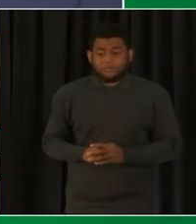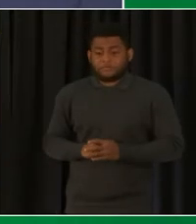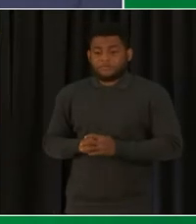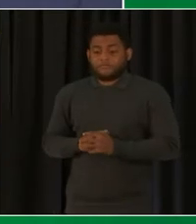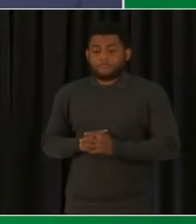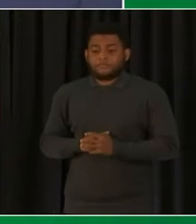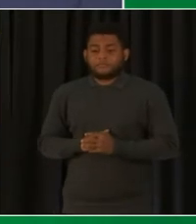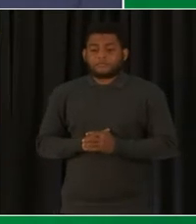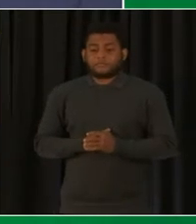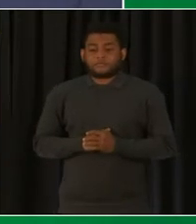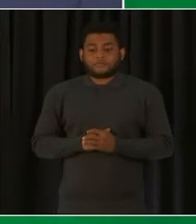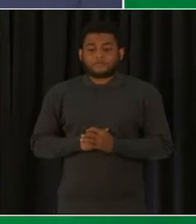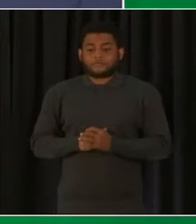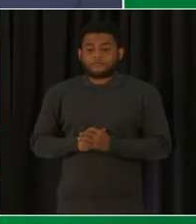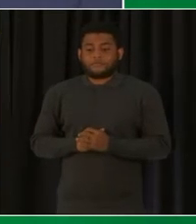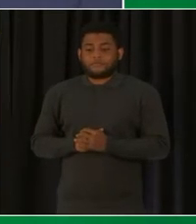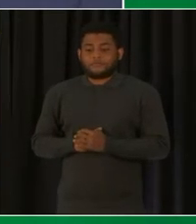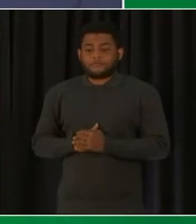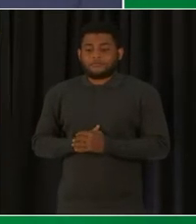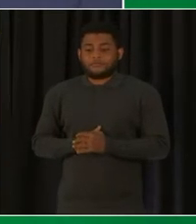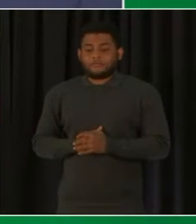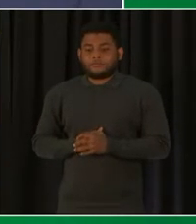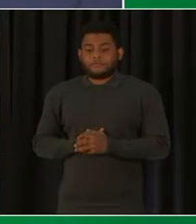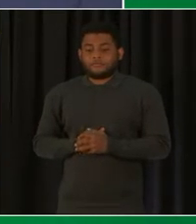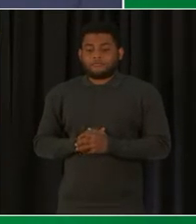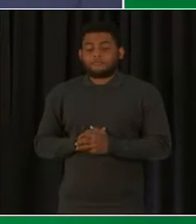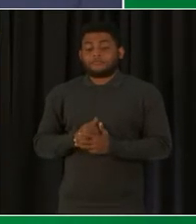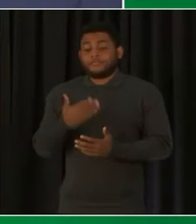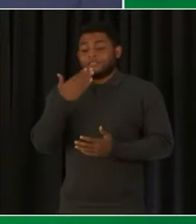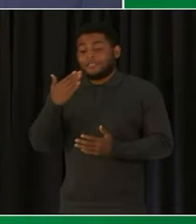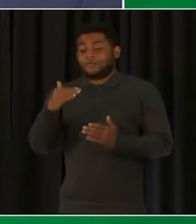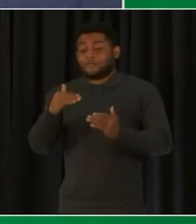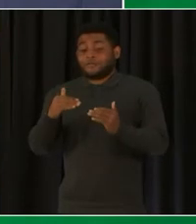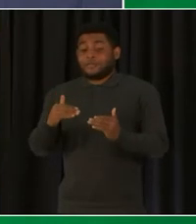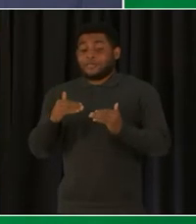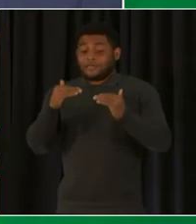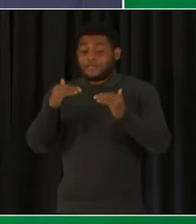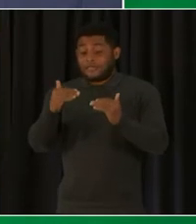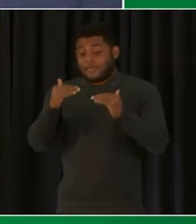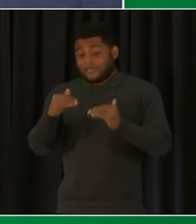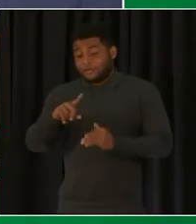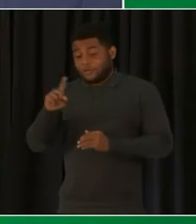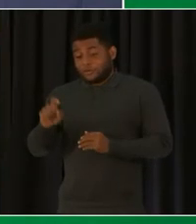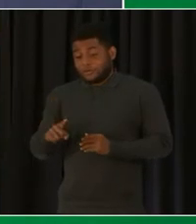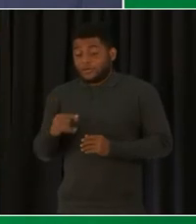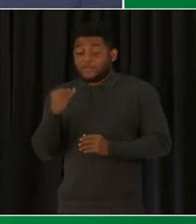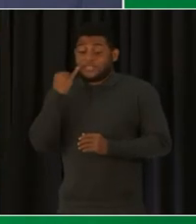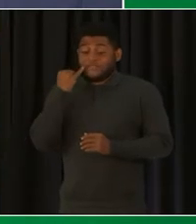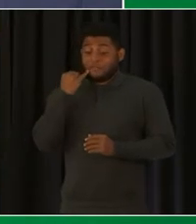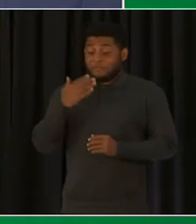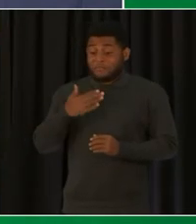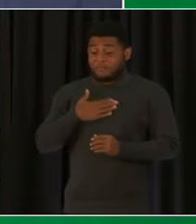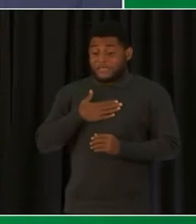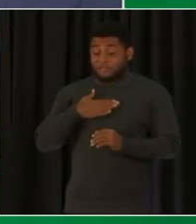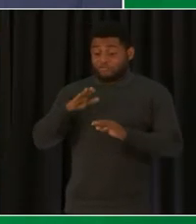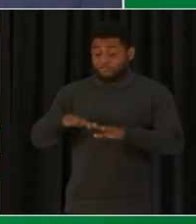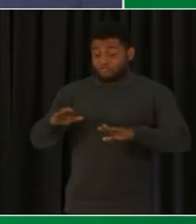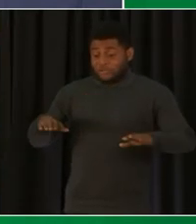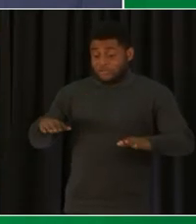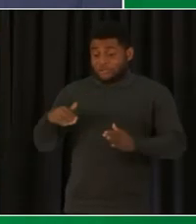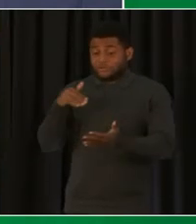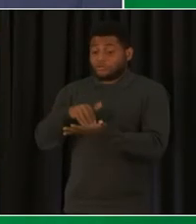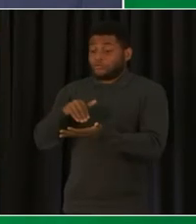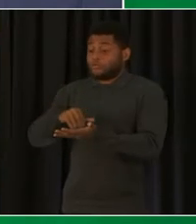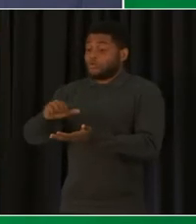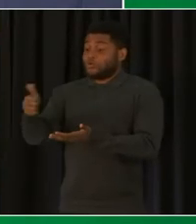Thank you. And then the next question, if my child tests positive or is near someone who tested